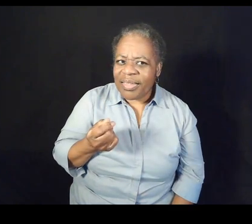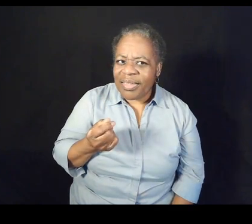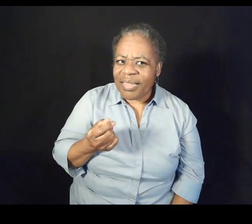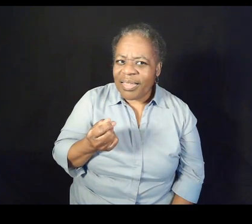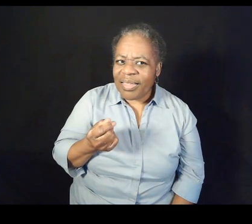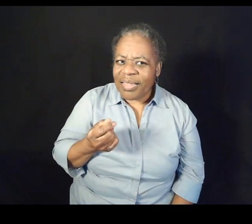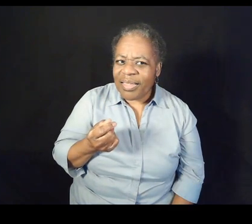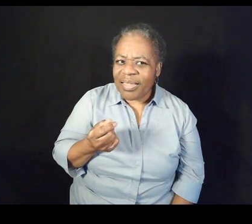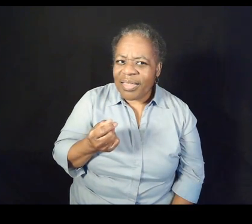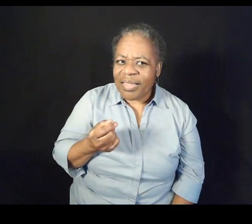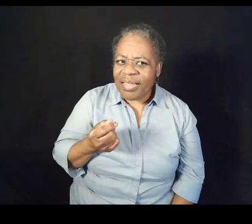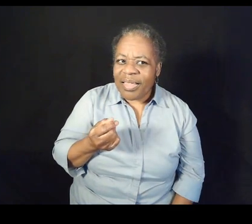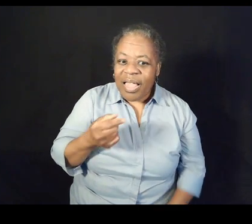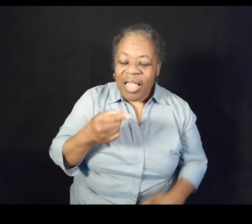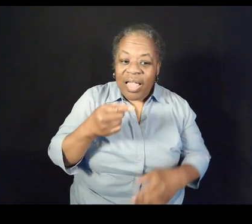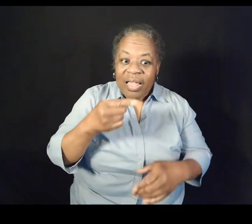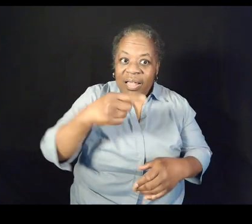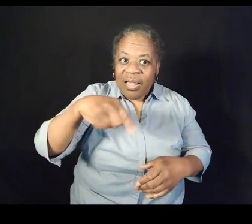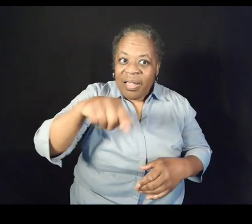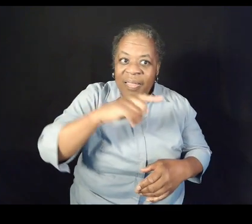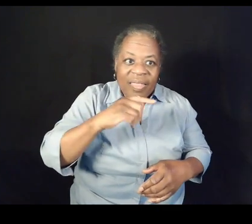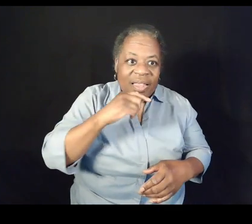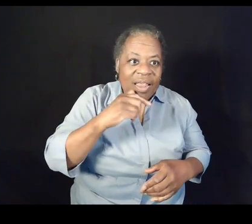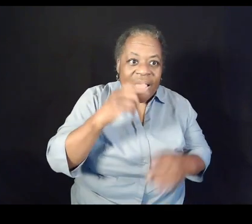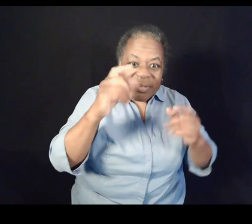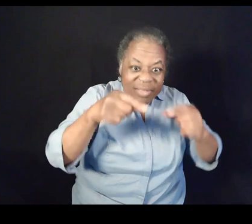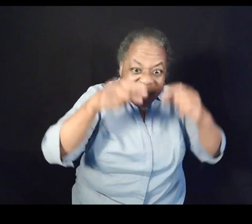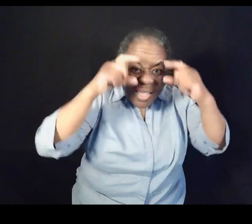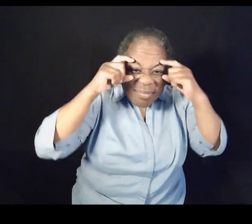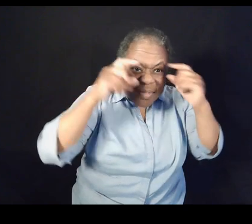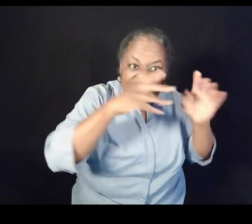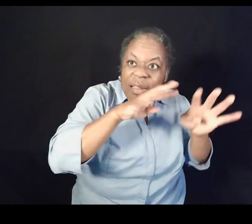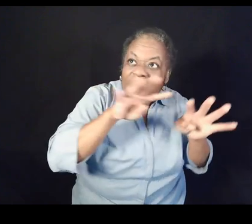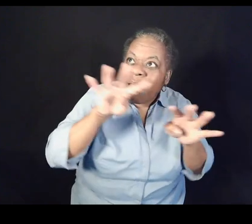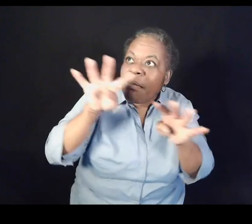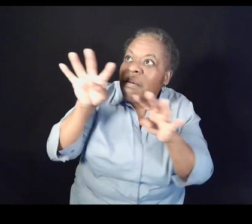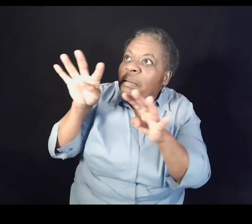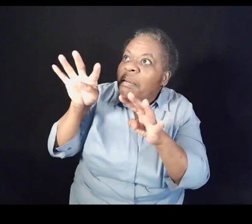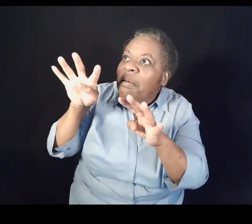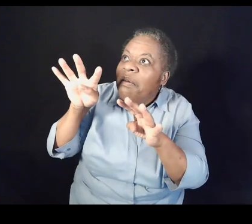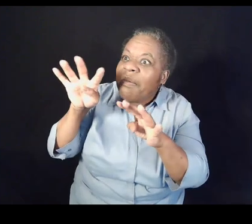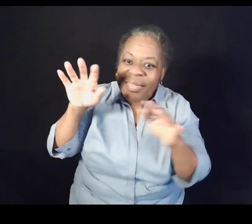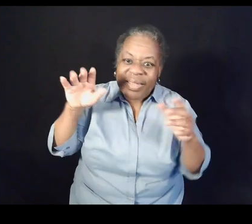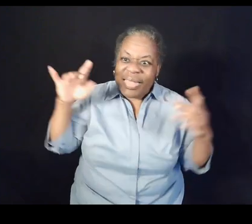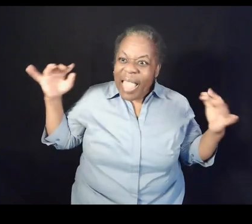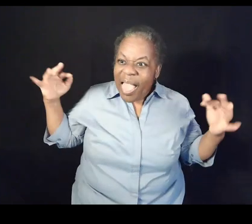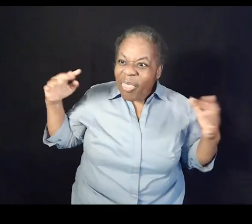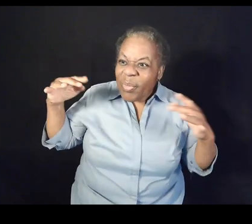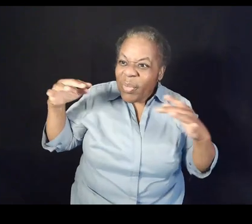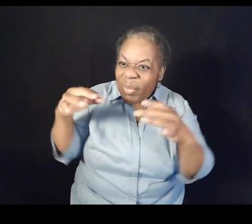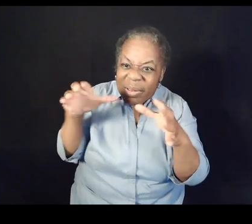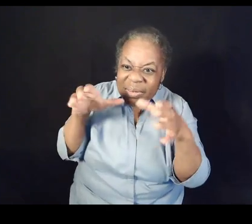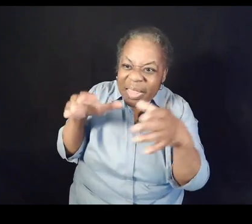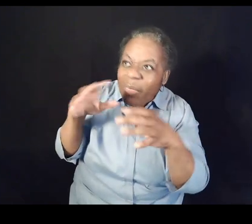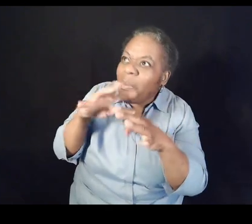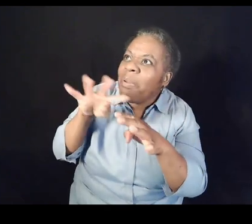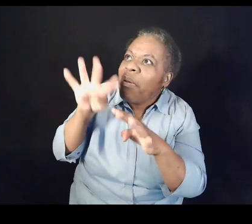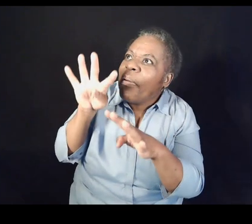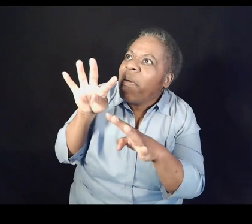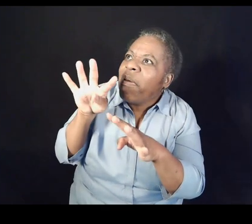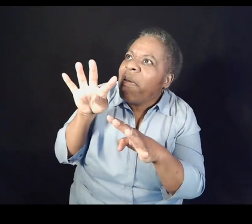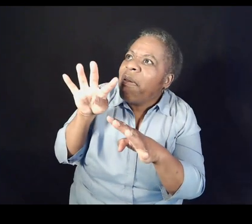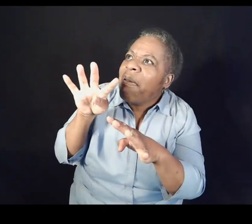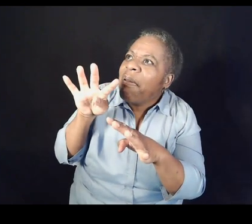But they didn't put on glasses and stare into the heavens. They didn't gather in groups to watch and ask questions and ponder their place